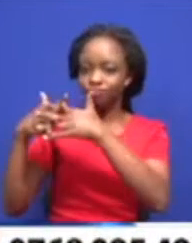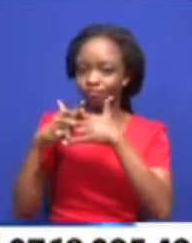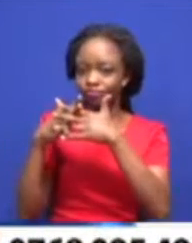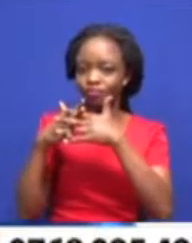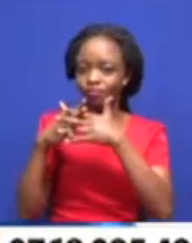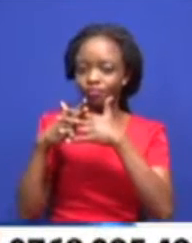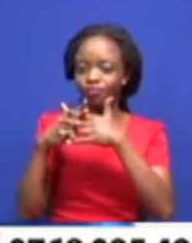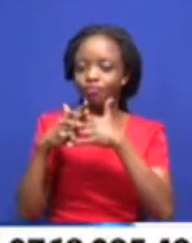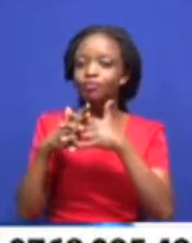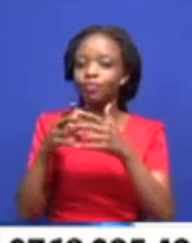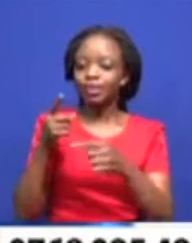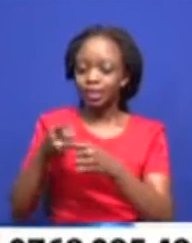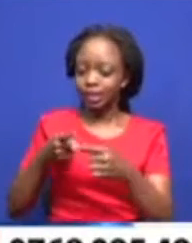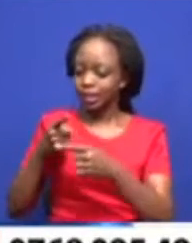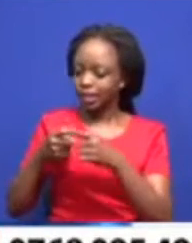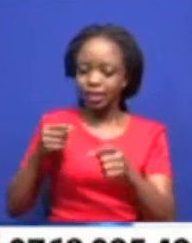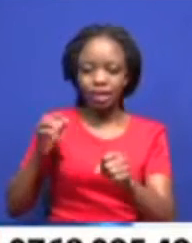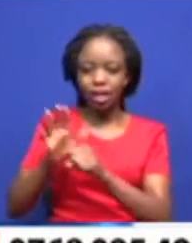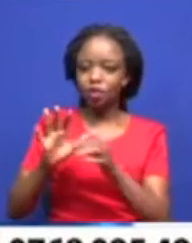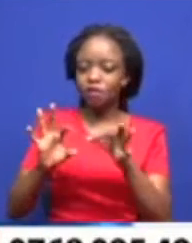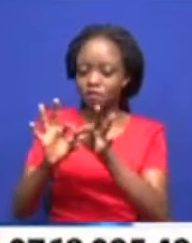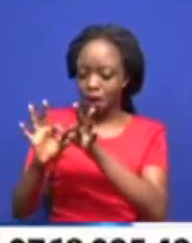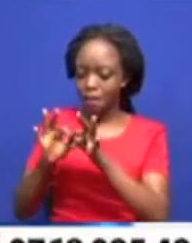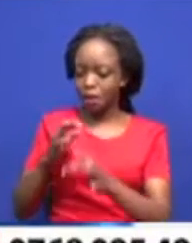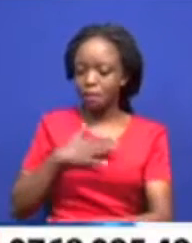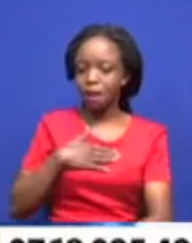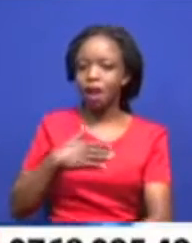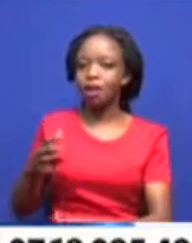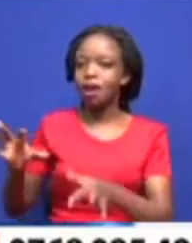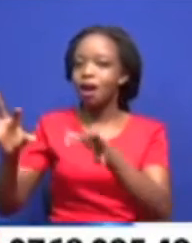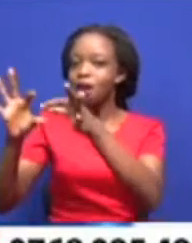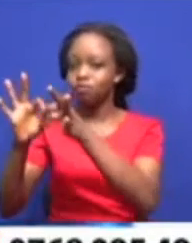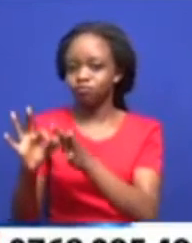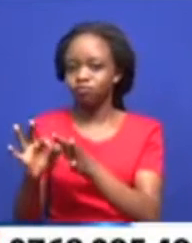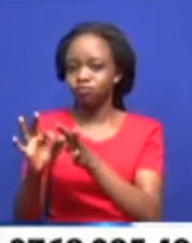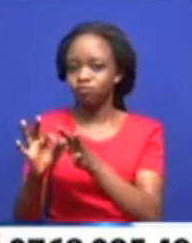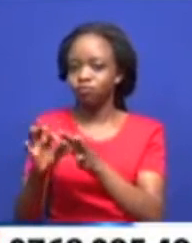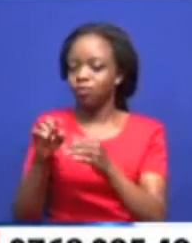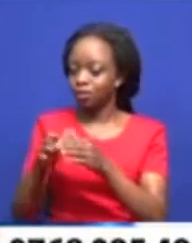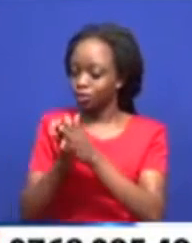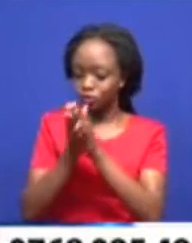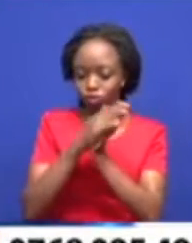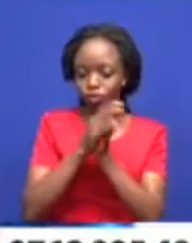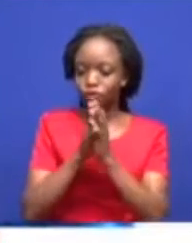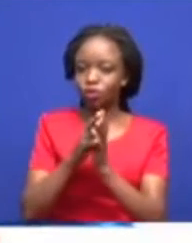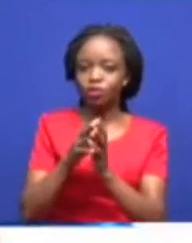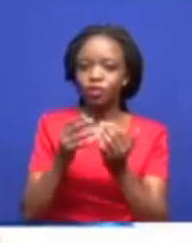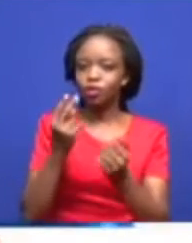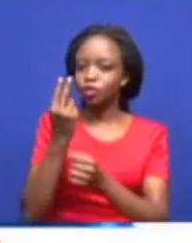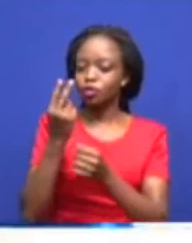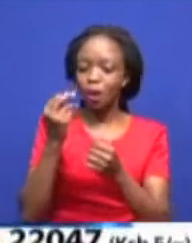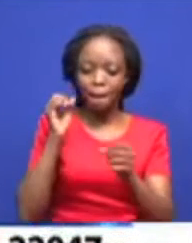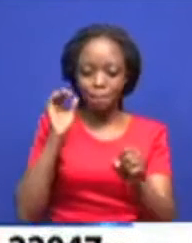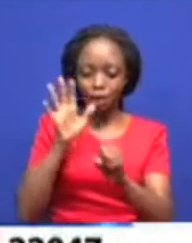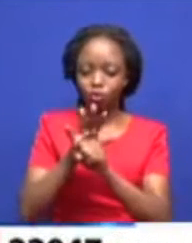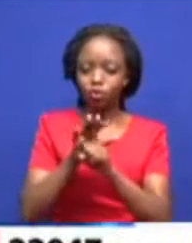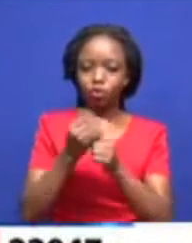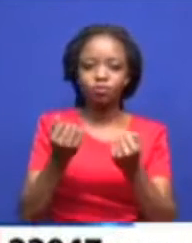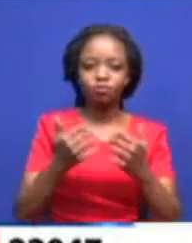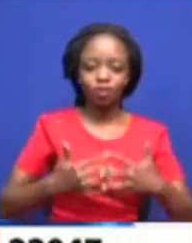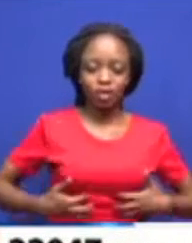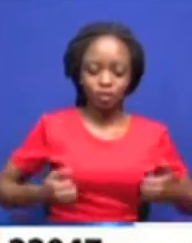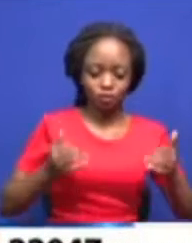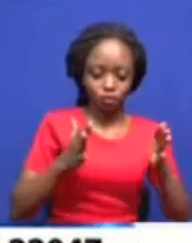it took me years, my family, to join me. And that was just a story of too many refugees who were unable